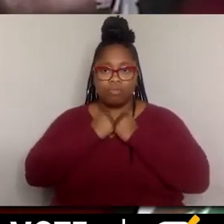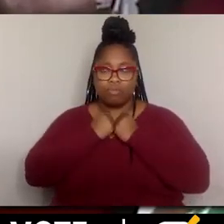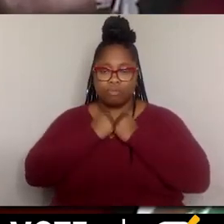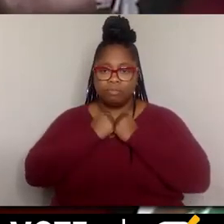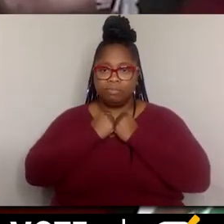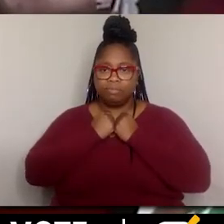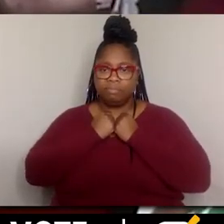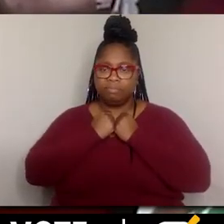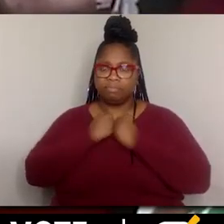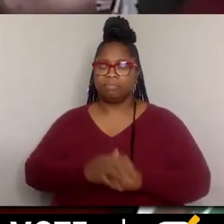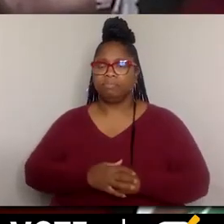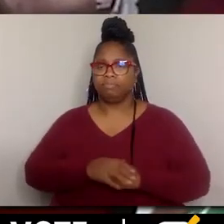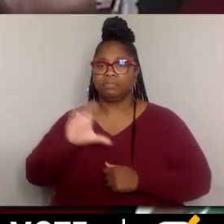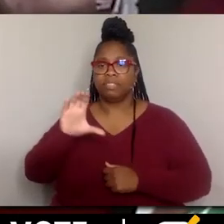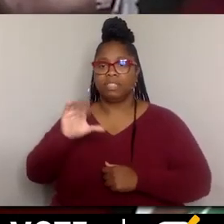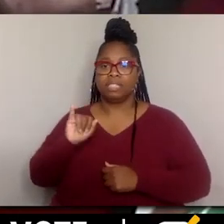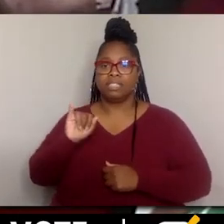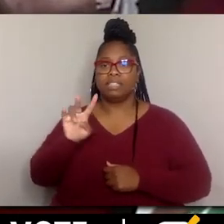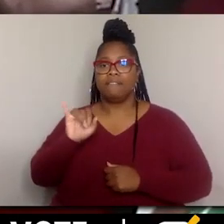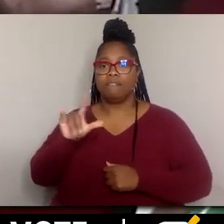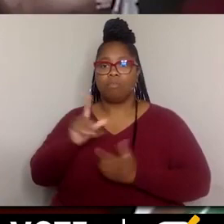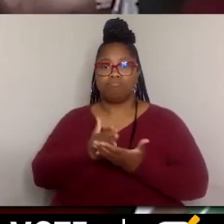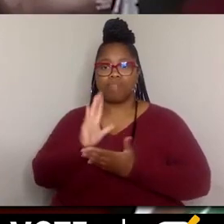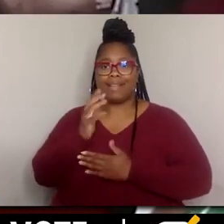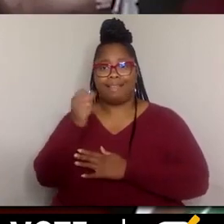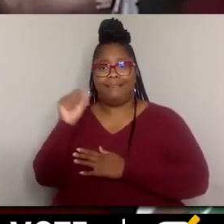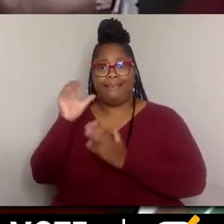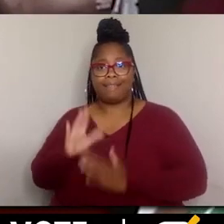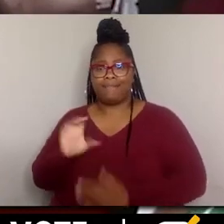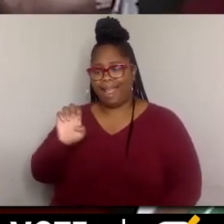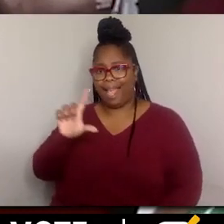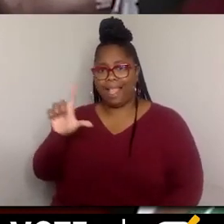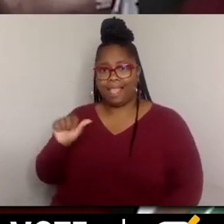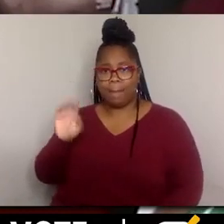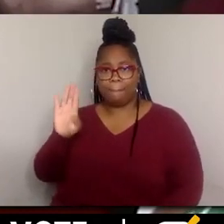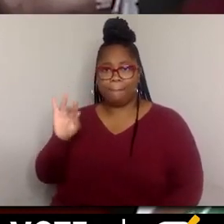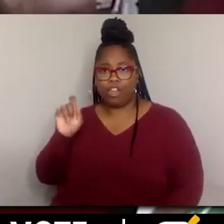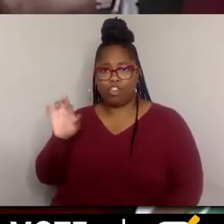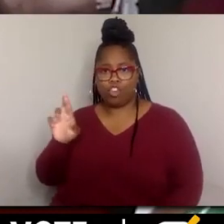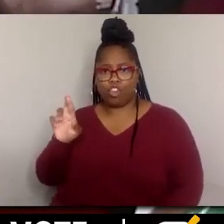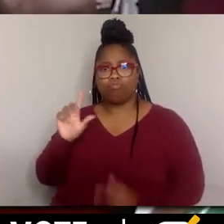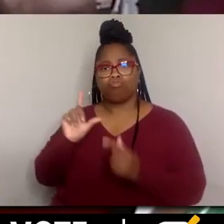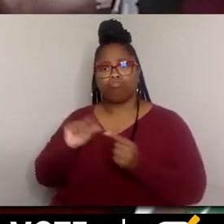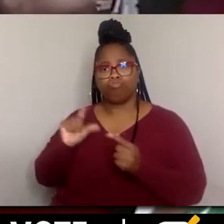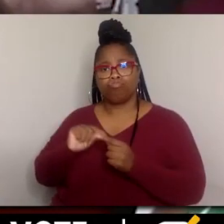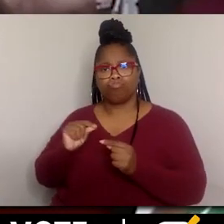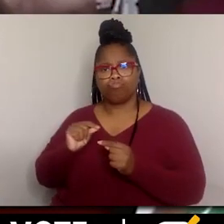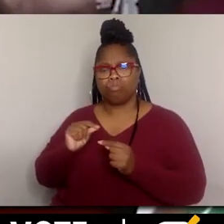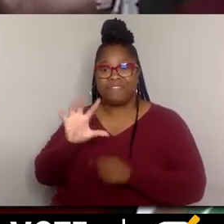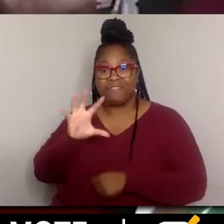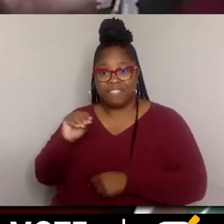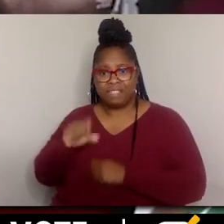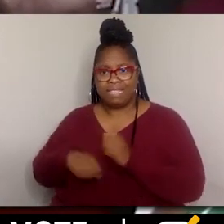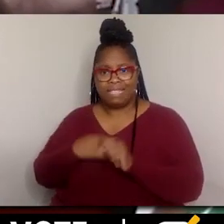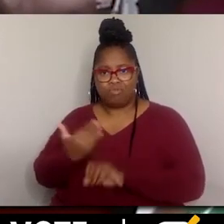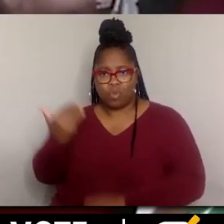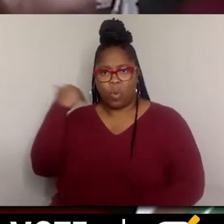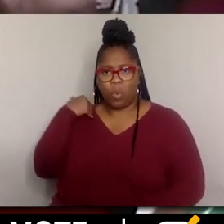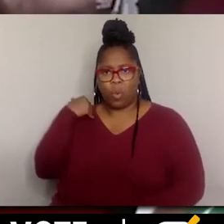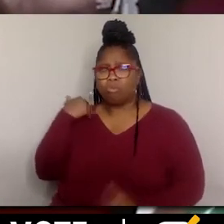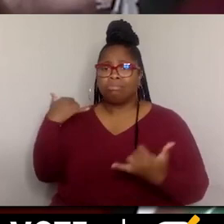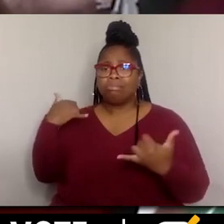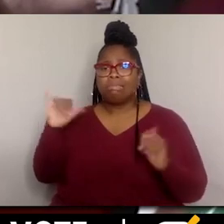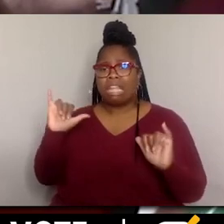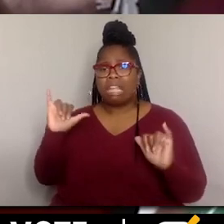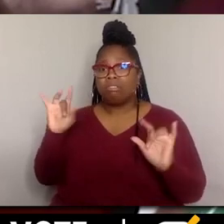What civil rights activist Ella Baker said more than 50 years ago remains tragically relevant